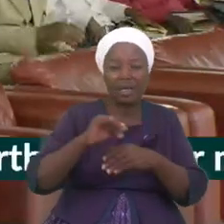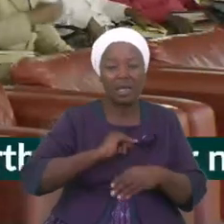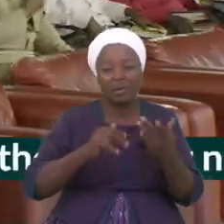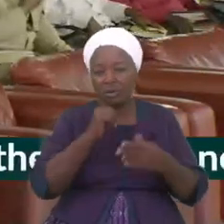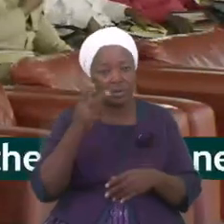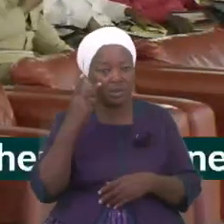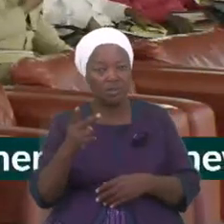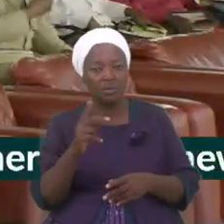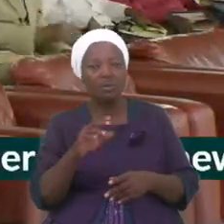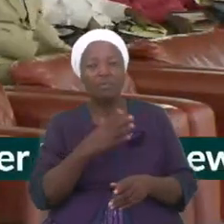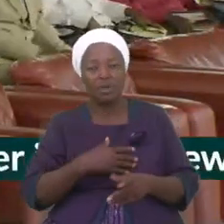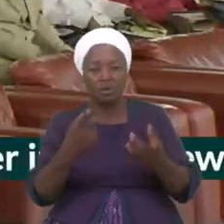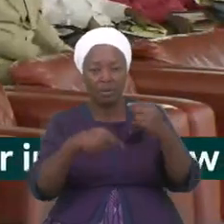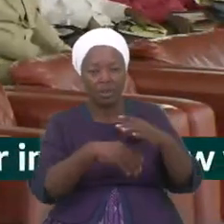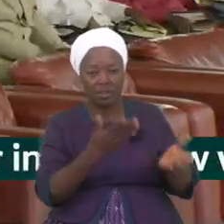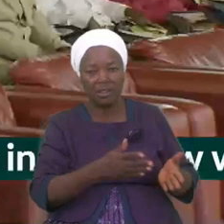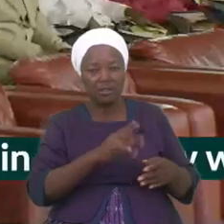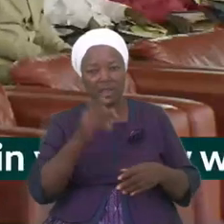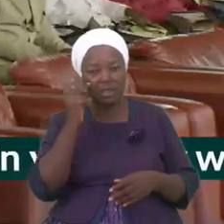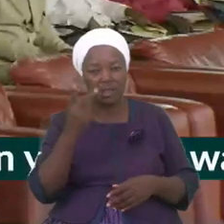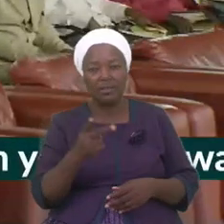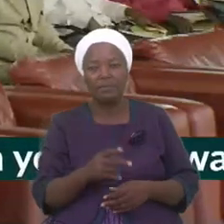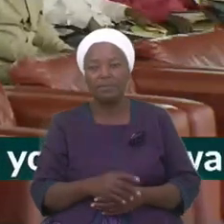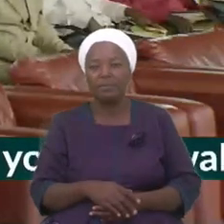wave it so that I can see?